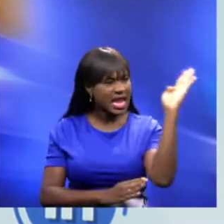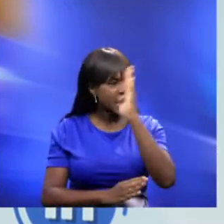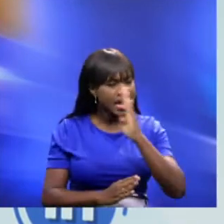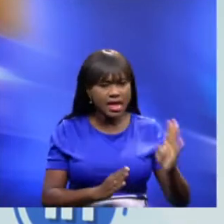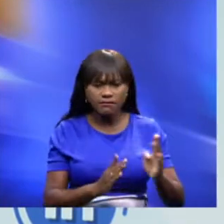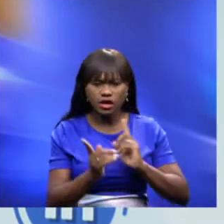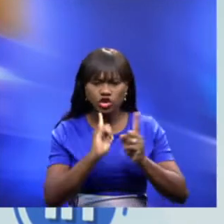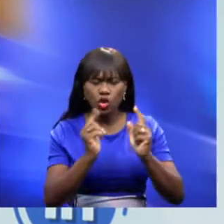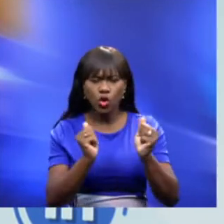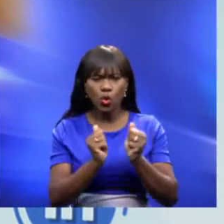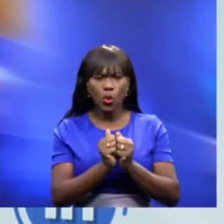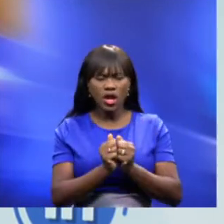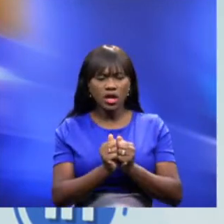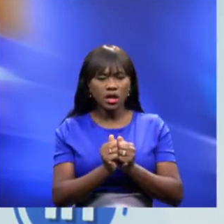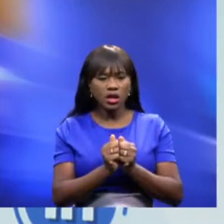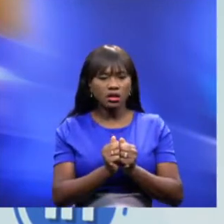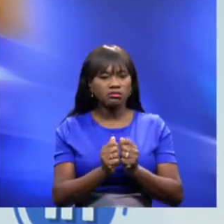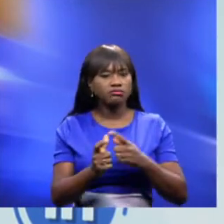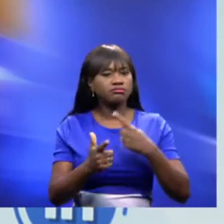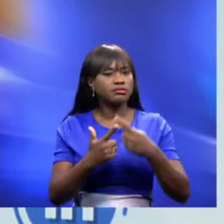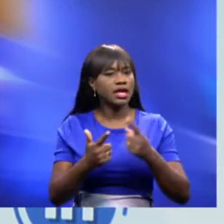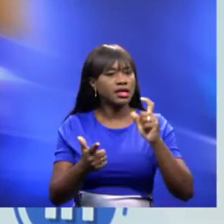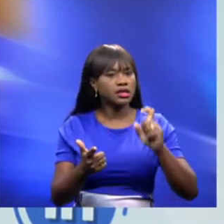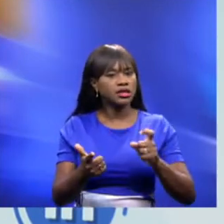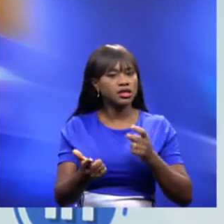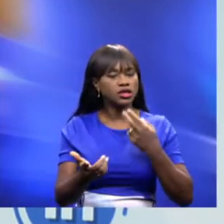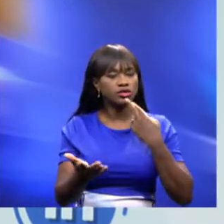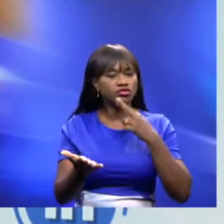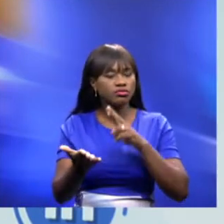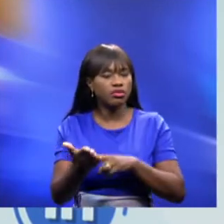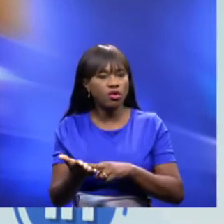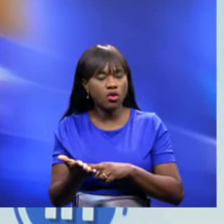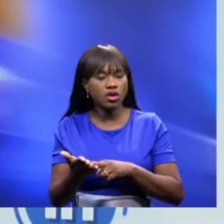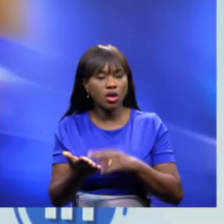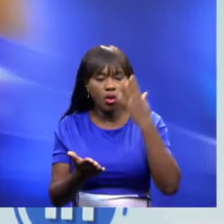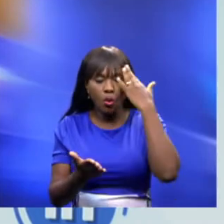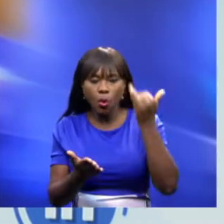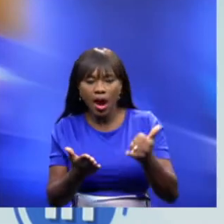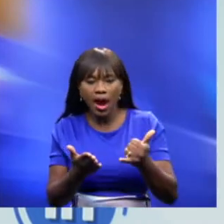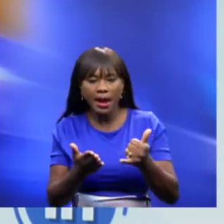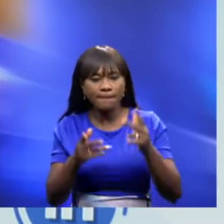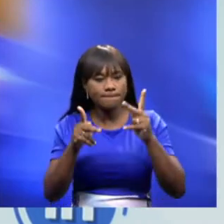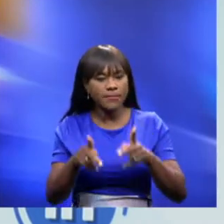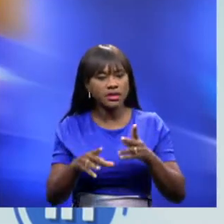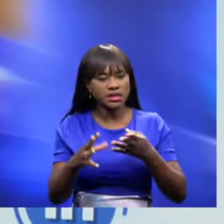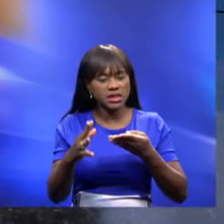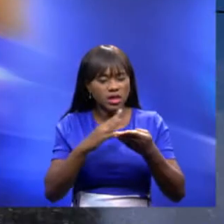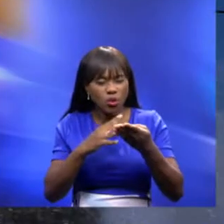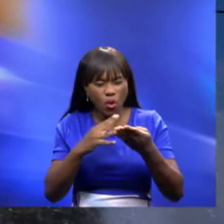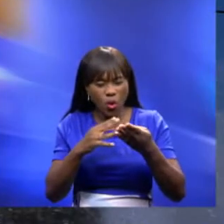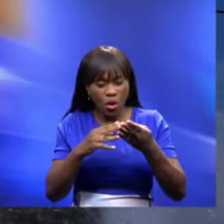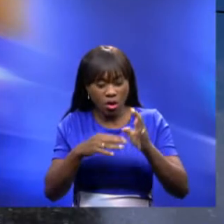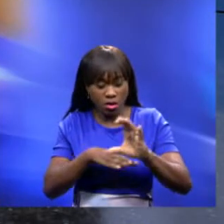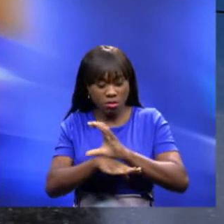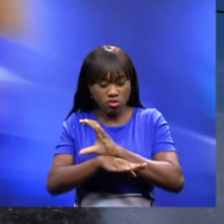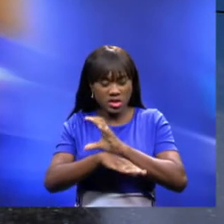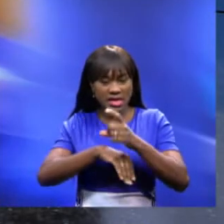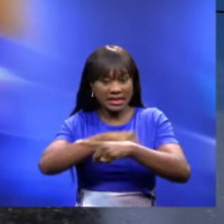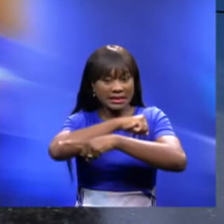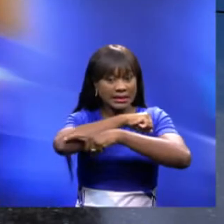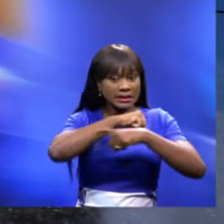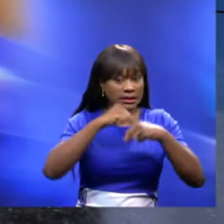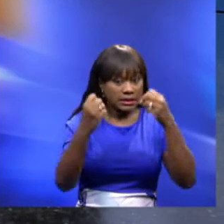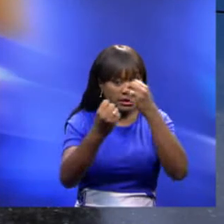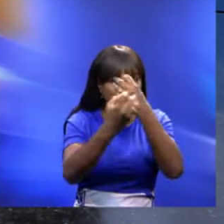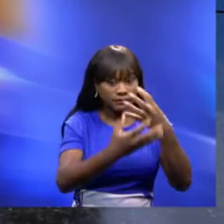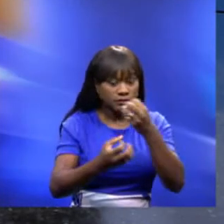now comes where you have to make a report in relation to this when all your information has been compromised. I even in